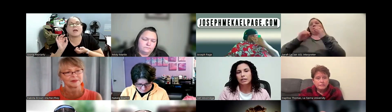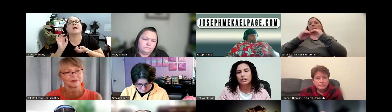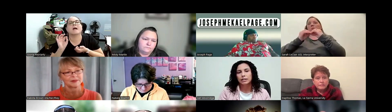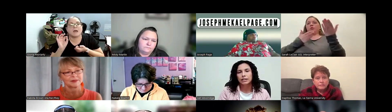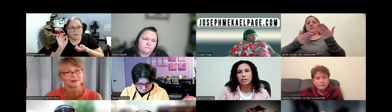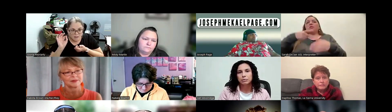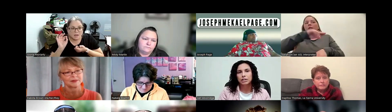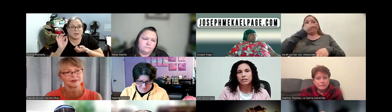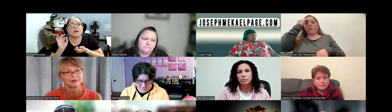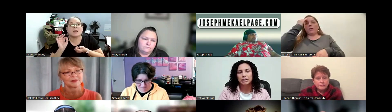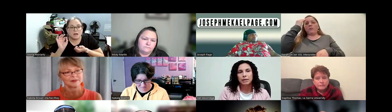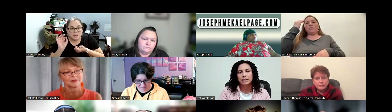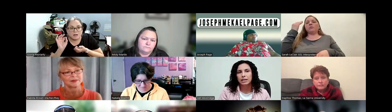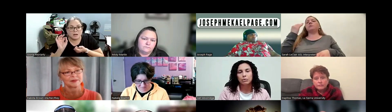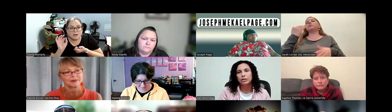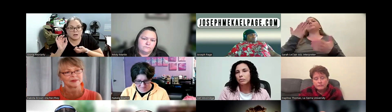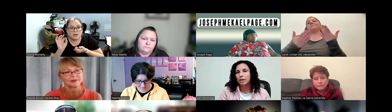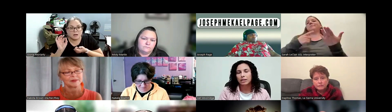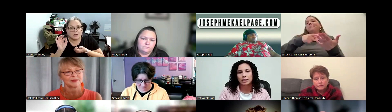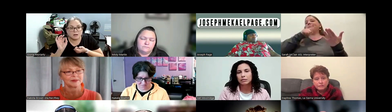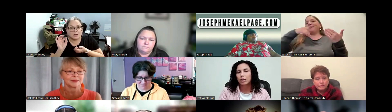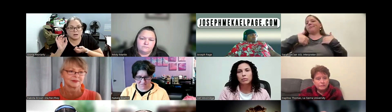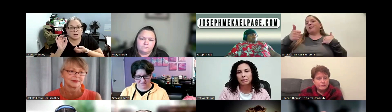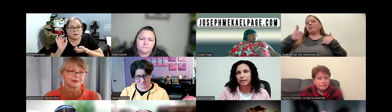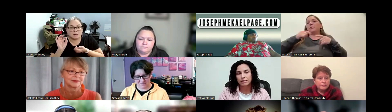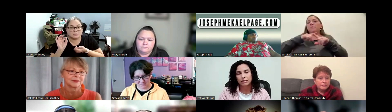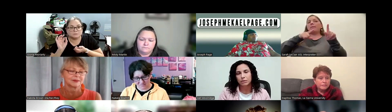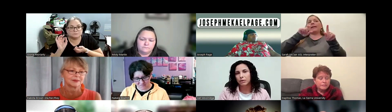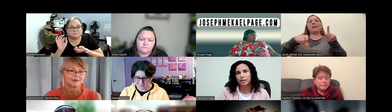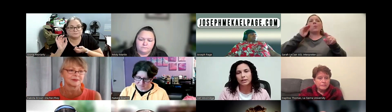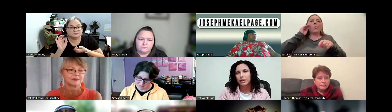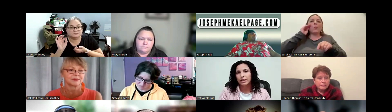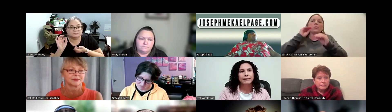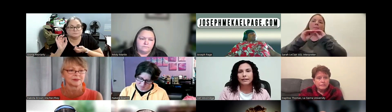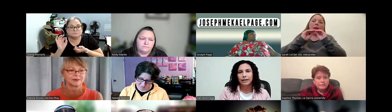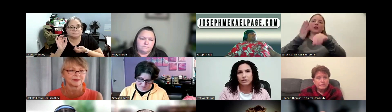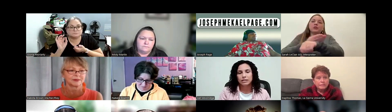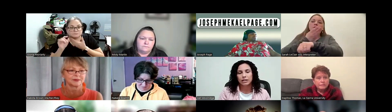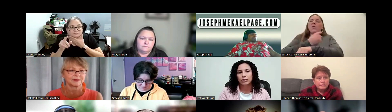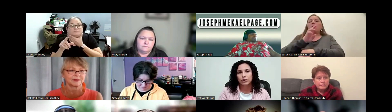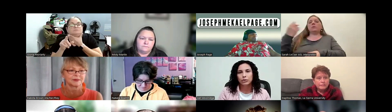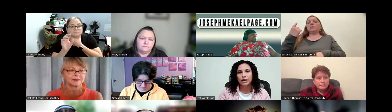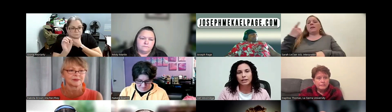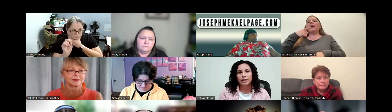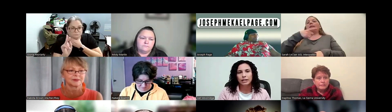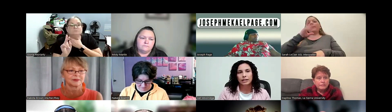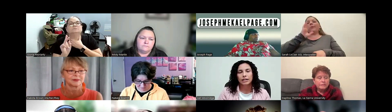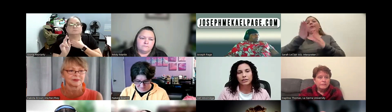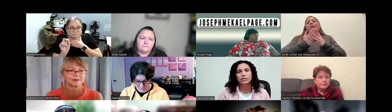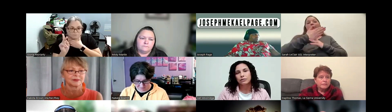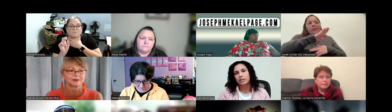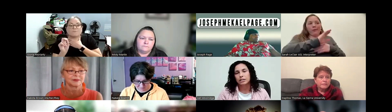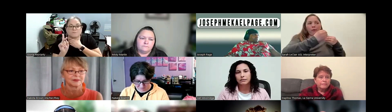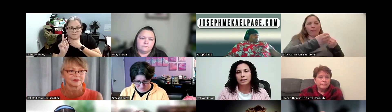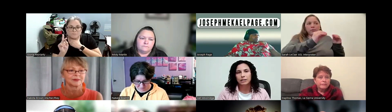don't get transportation, but they might say, well, you might need home repairs or anything else. They go through that and get